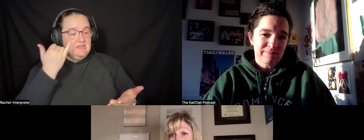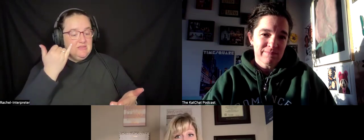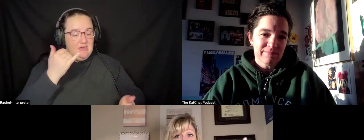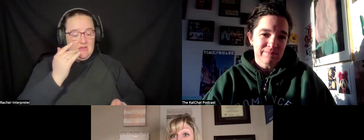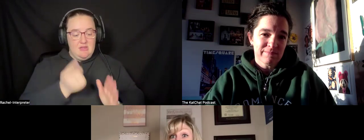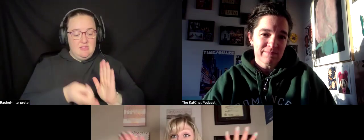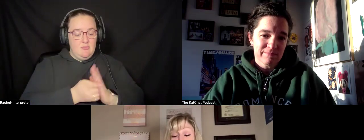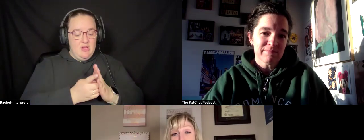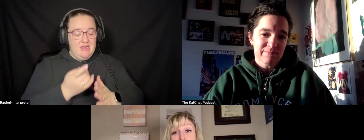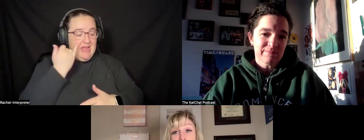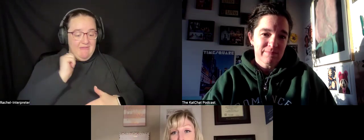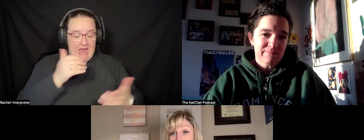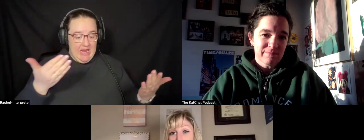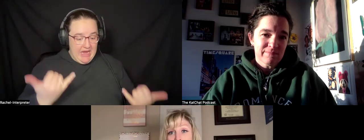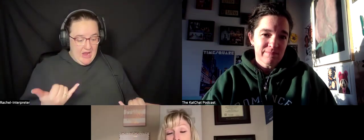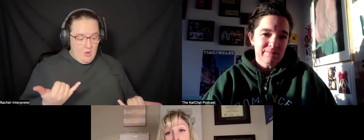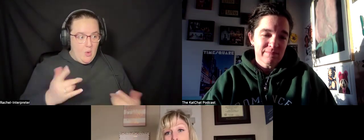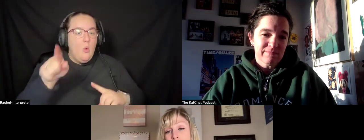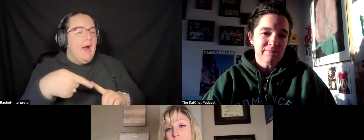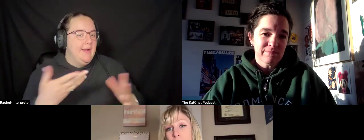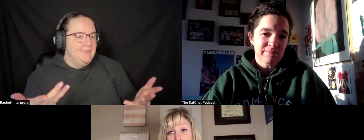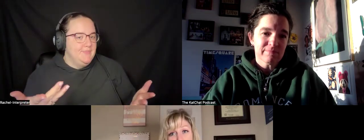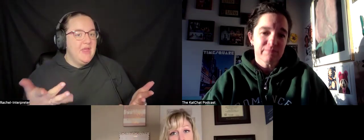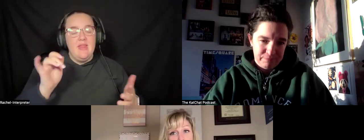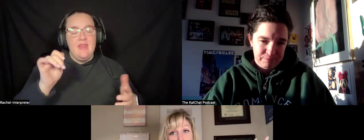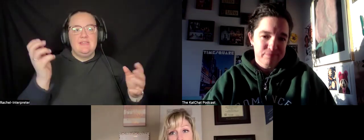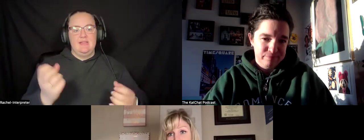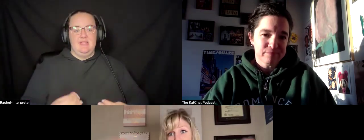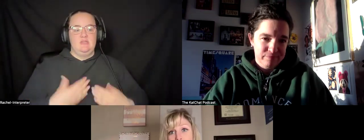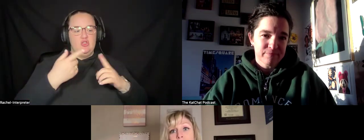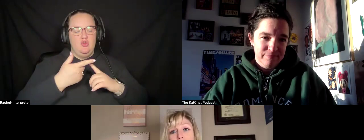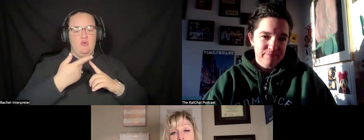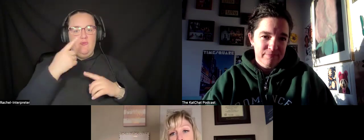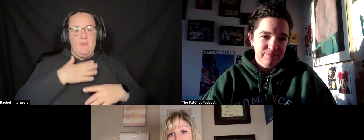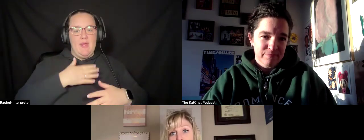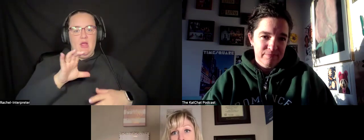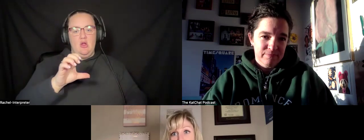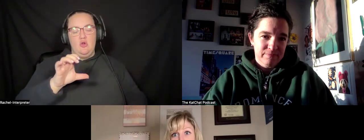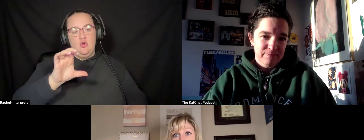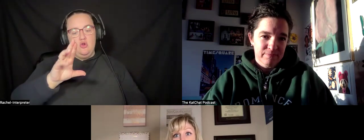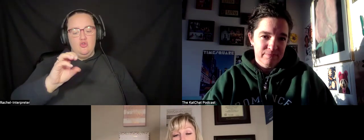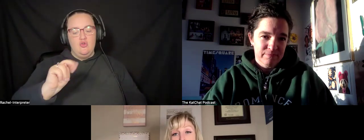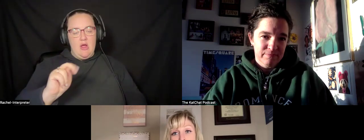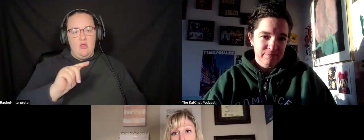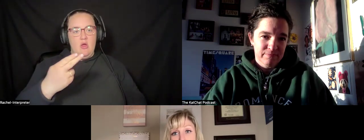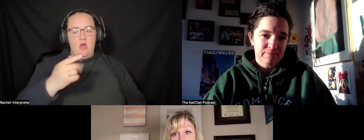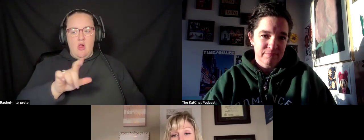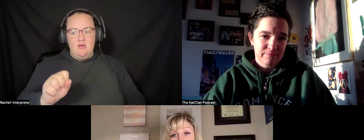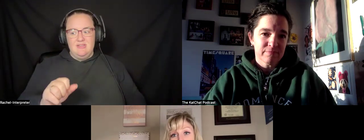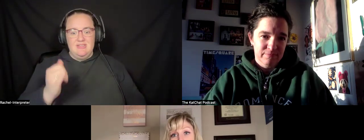that was even like an inspiration for my Crown the Hall stuff was like, well, if you don't try it now, I'd rather try it and fail than not try at